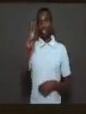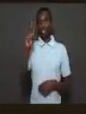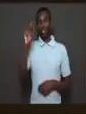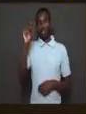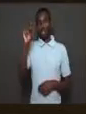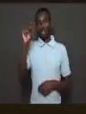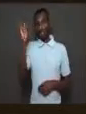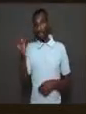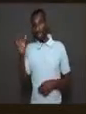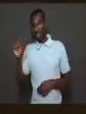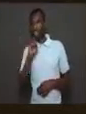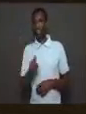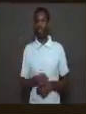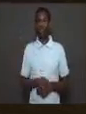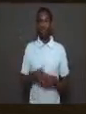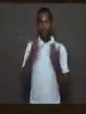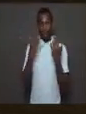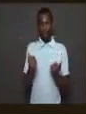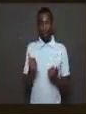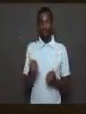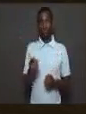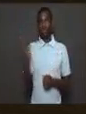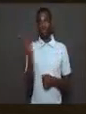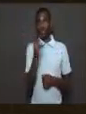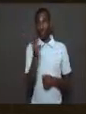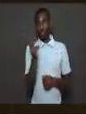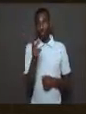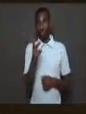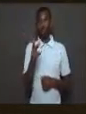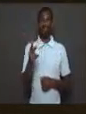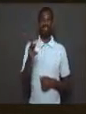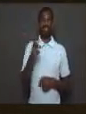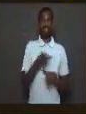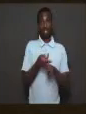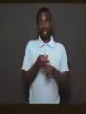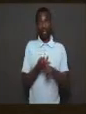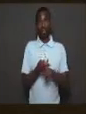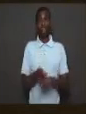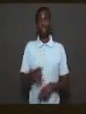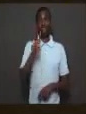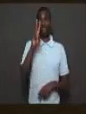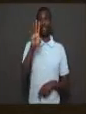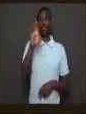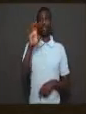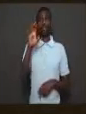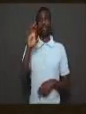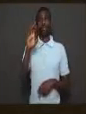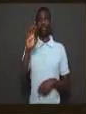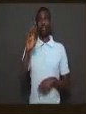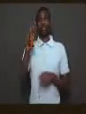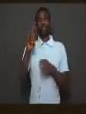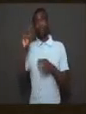If the train lengths are each 200 meters, then find the